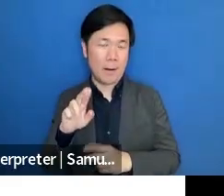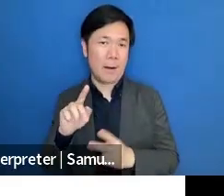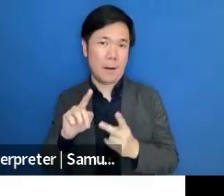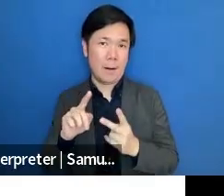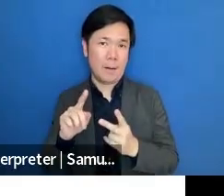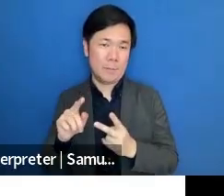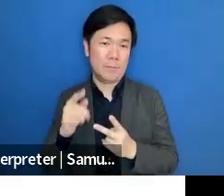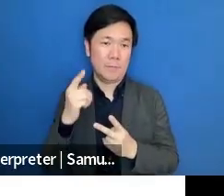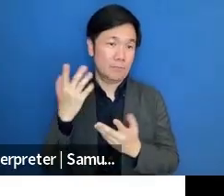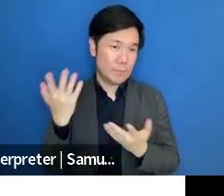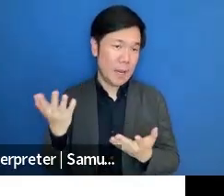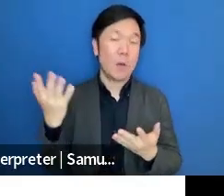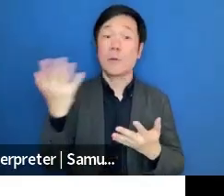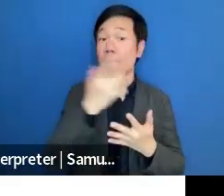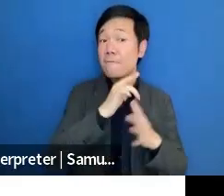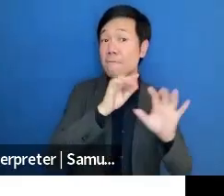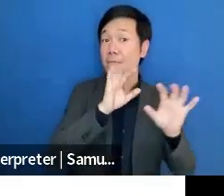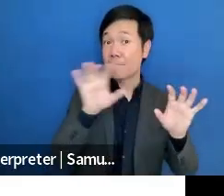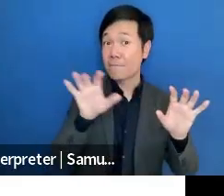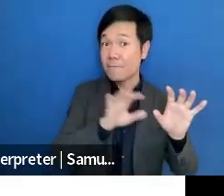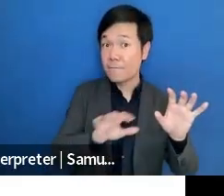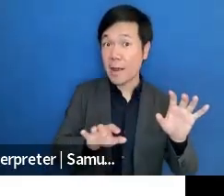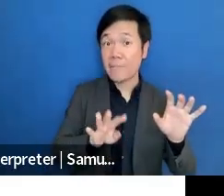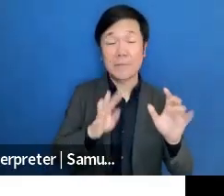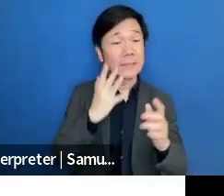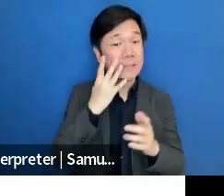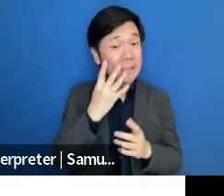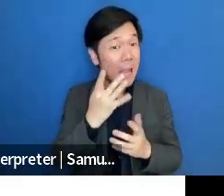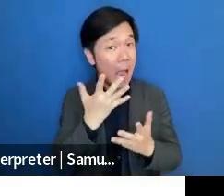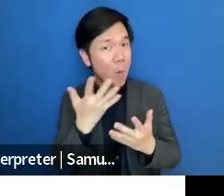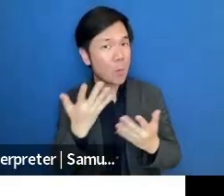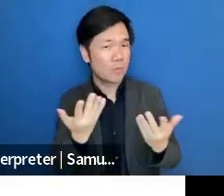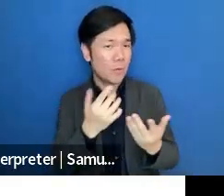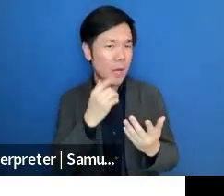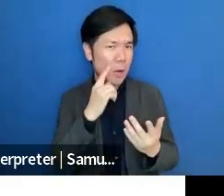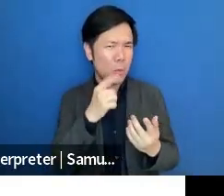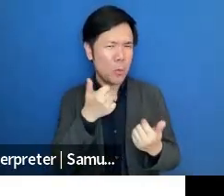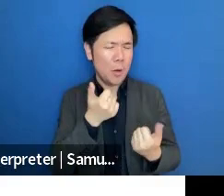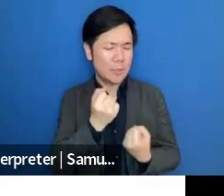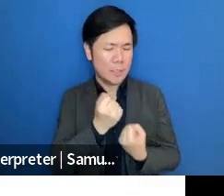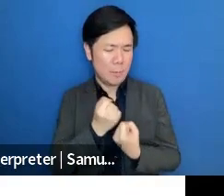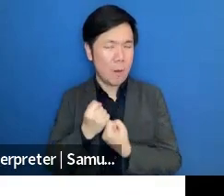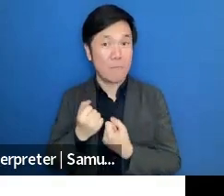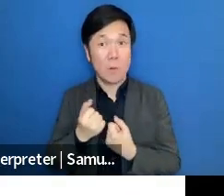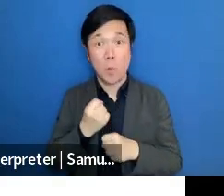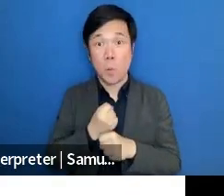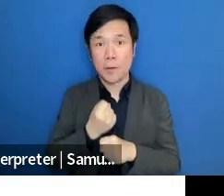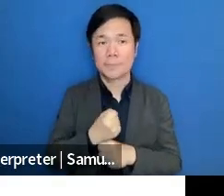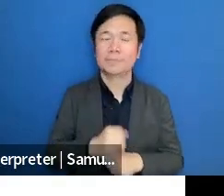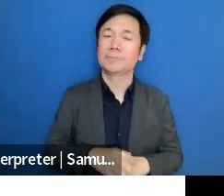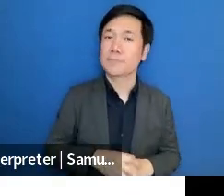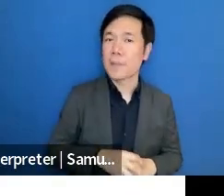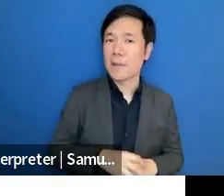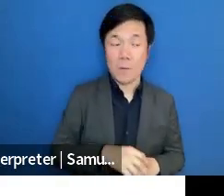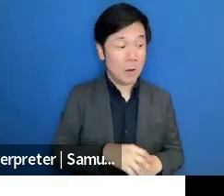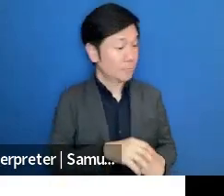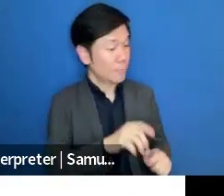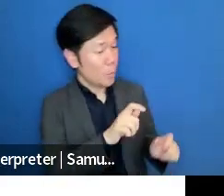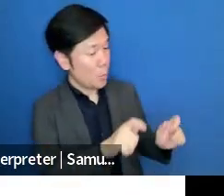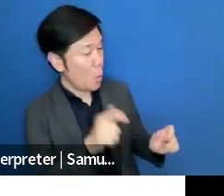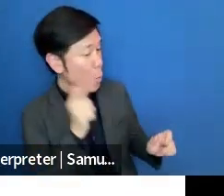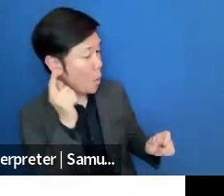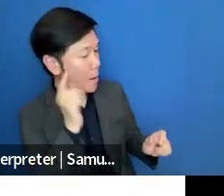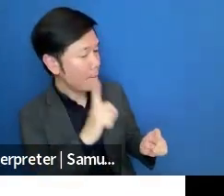from our programs to highlight what helps this approach work in practice. So in the work to end violence against women and girls and across